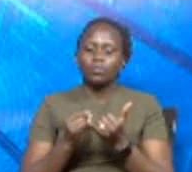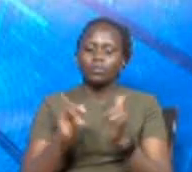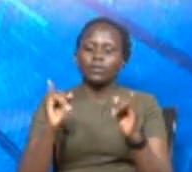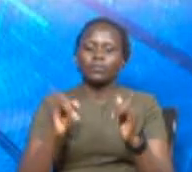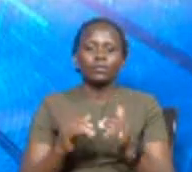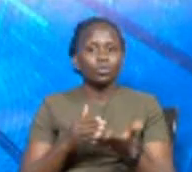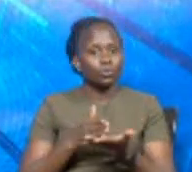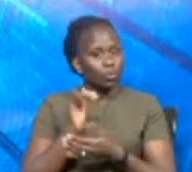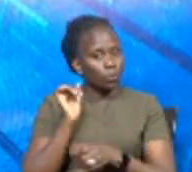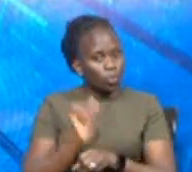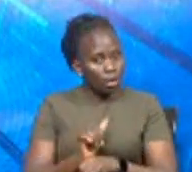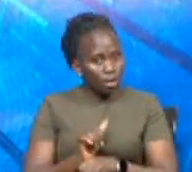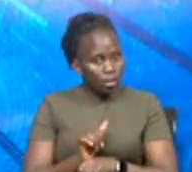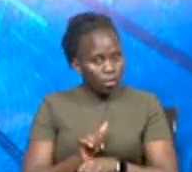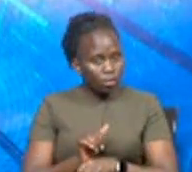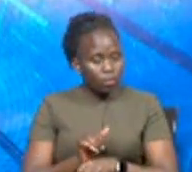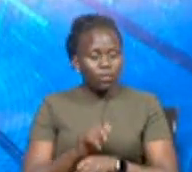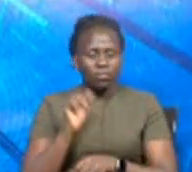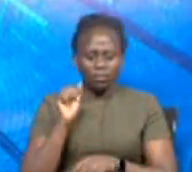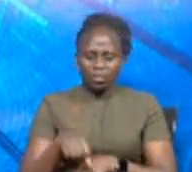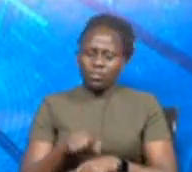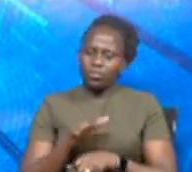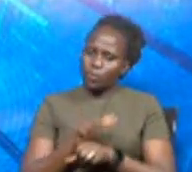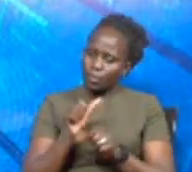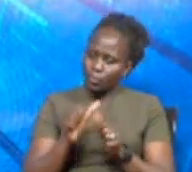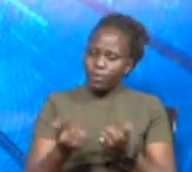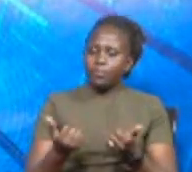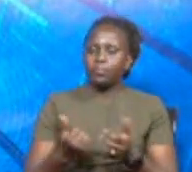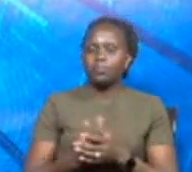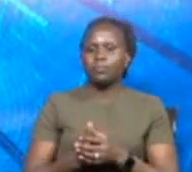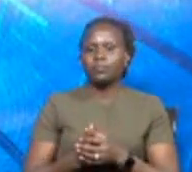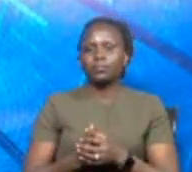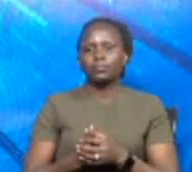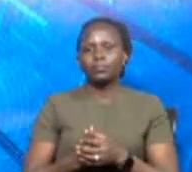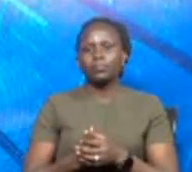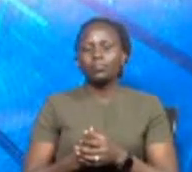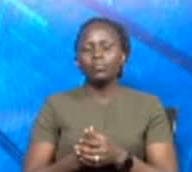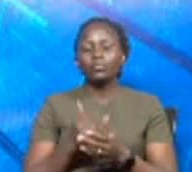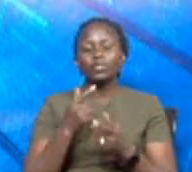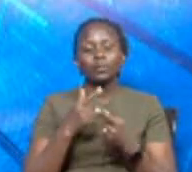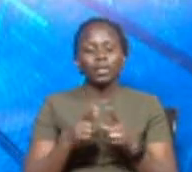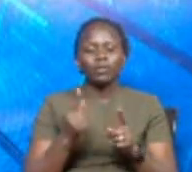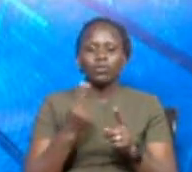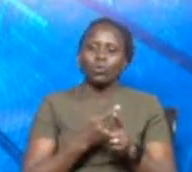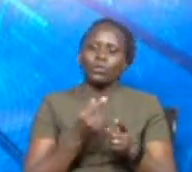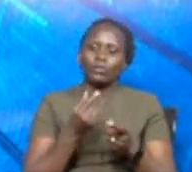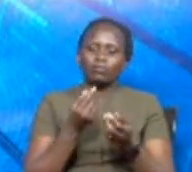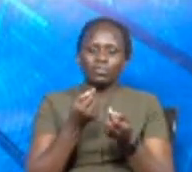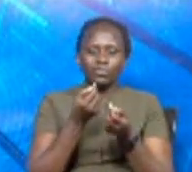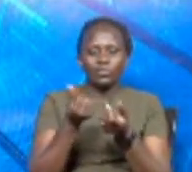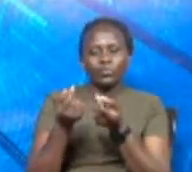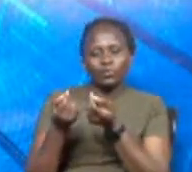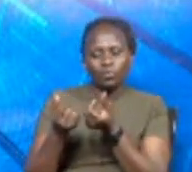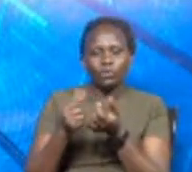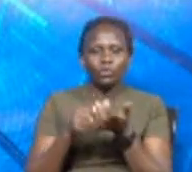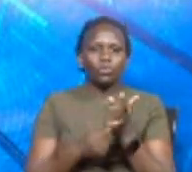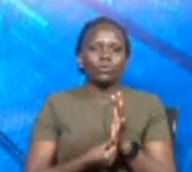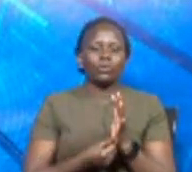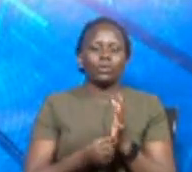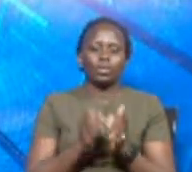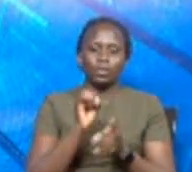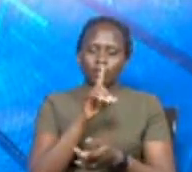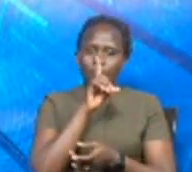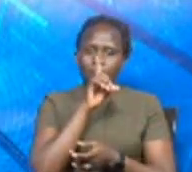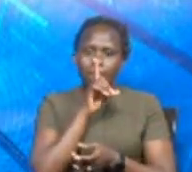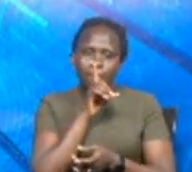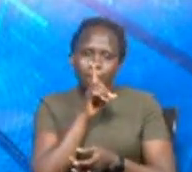they working? Do you think they are working? They are. They are working. But things slip through. The moment you keep quiet or